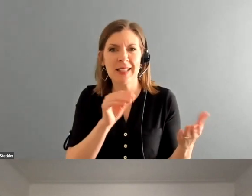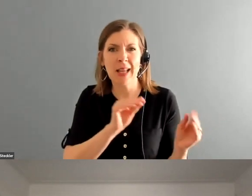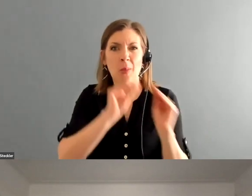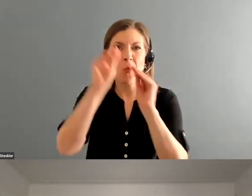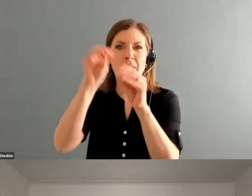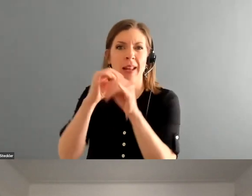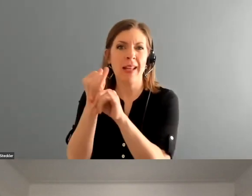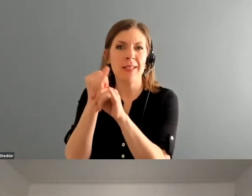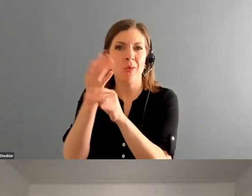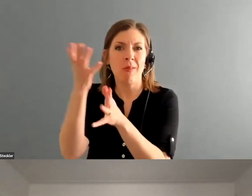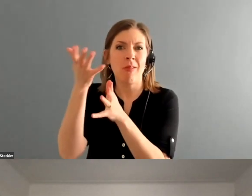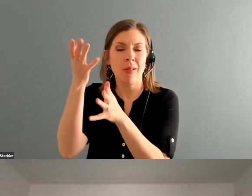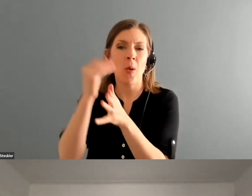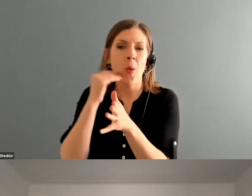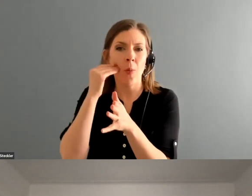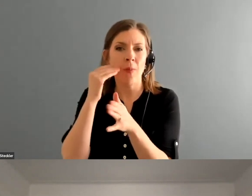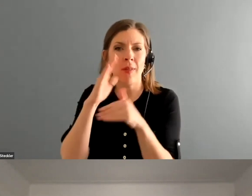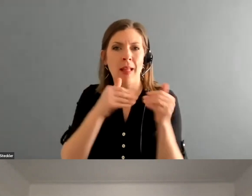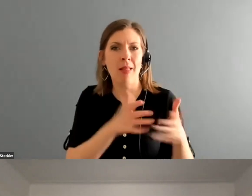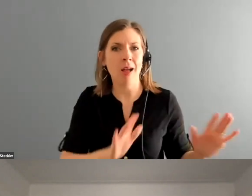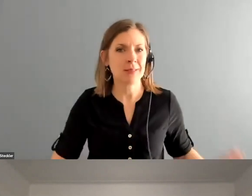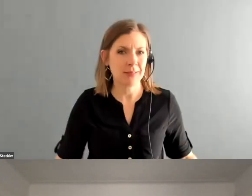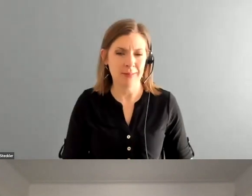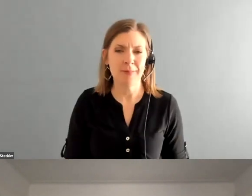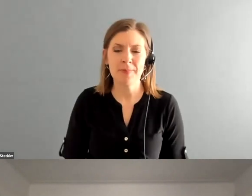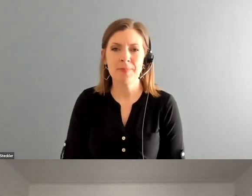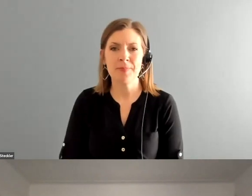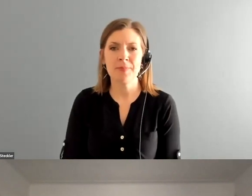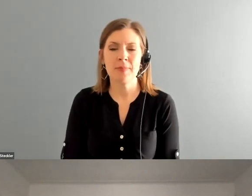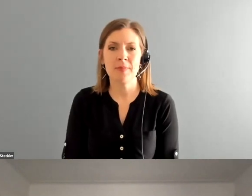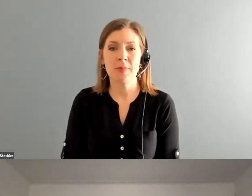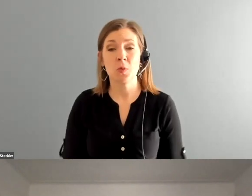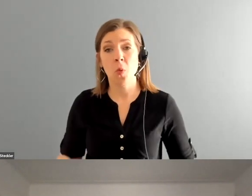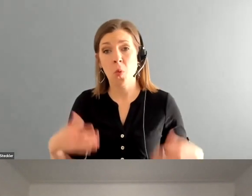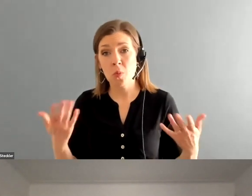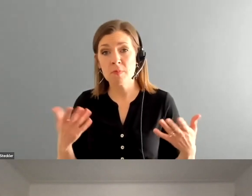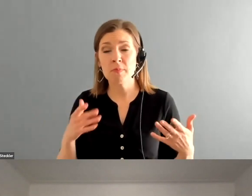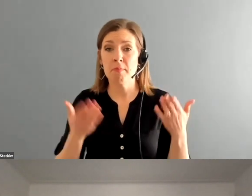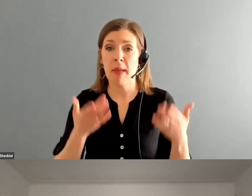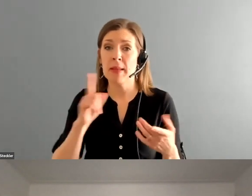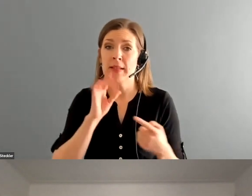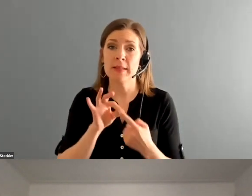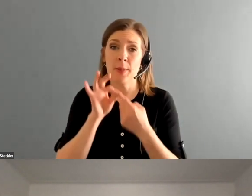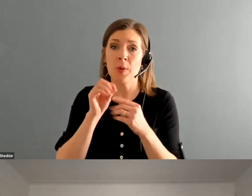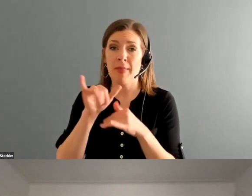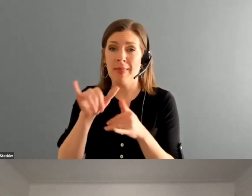home rather than being lost. So maybe he's exceptional in that way. And